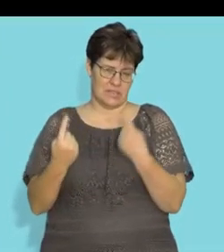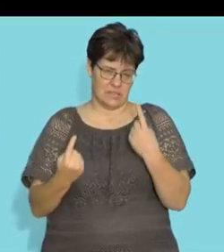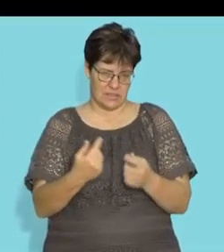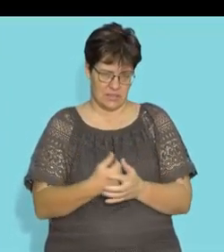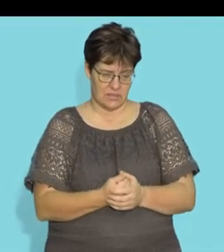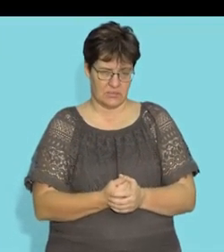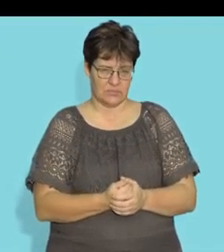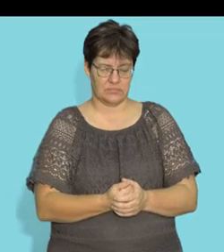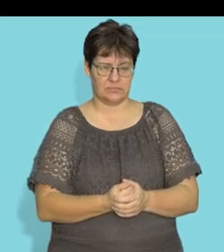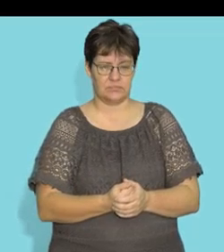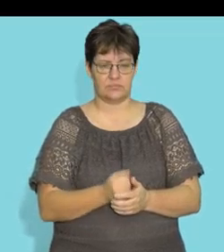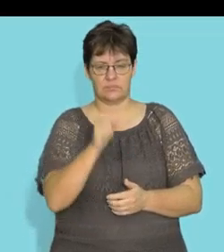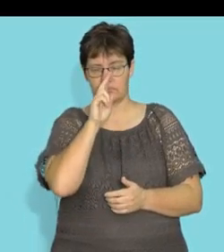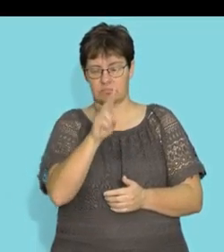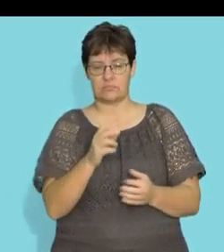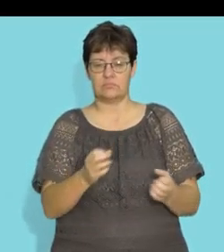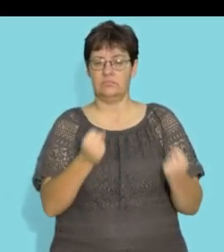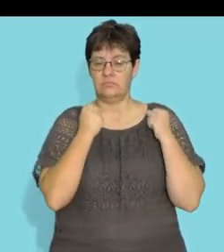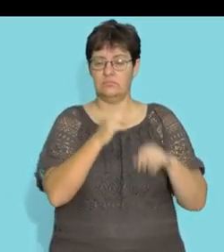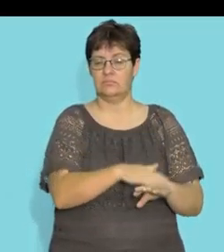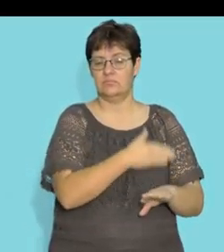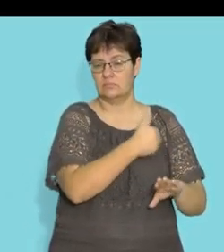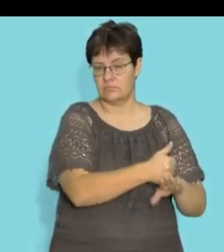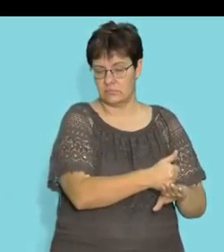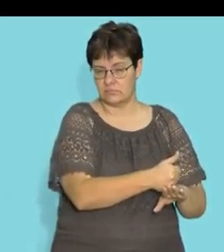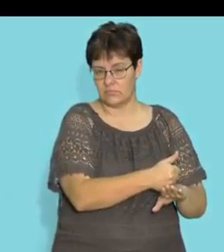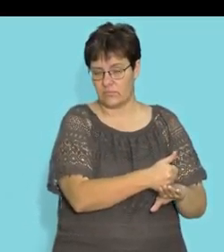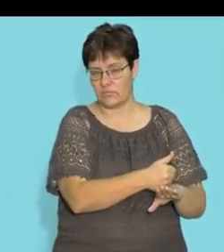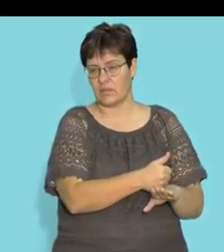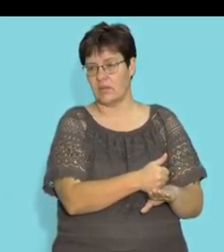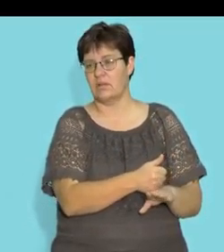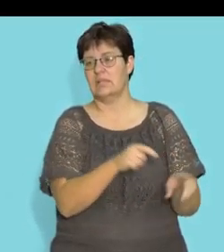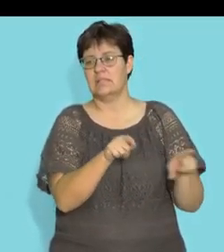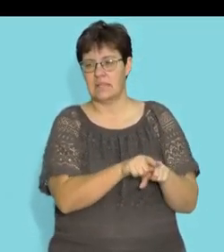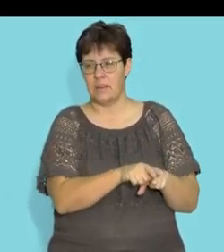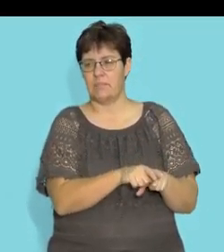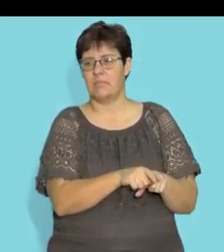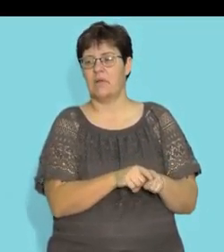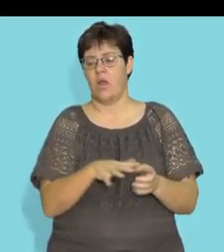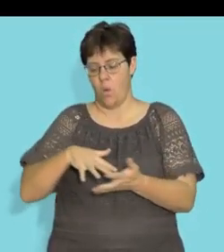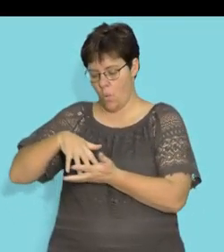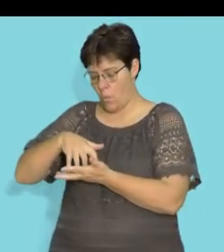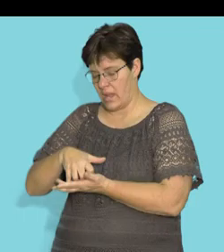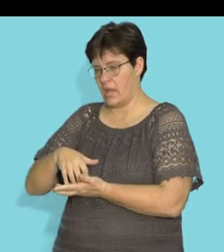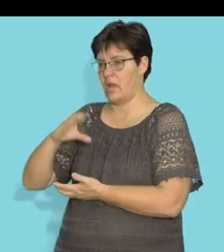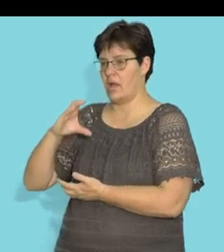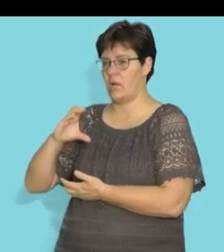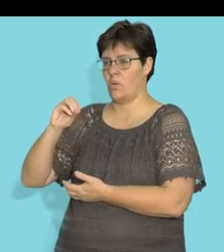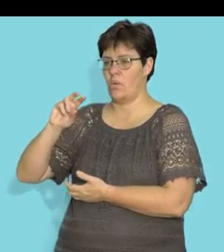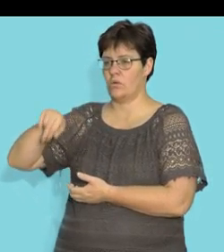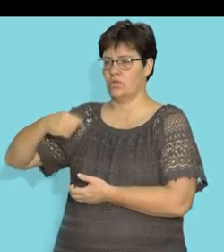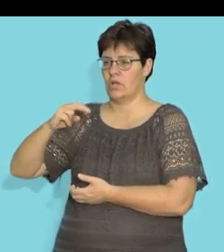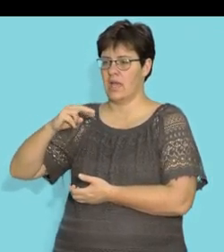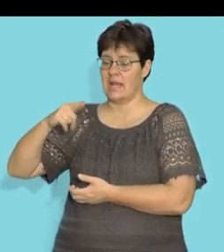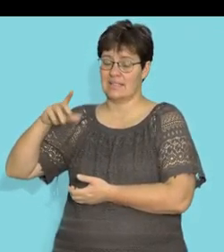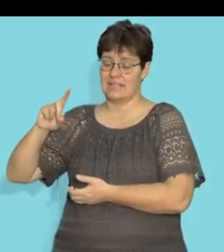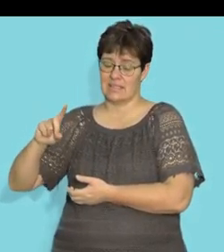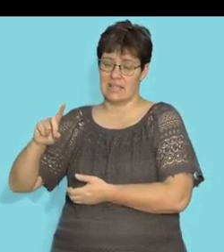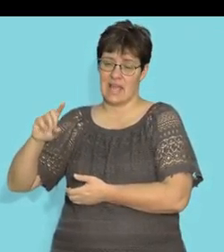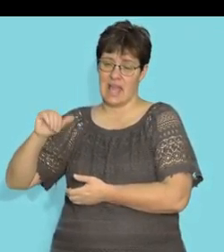will form a weak conjugate base, and whenever something is weak, it will form a